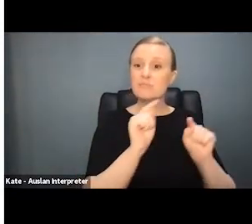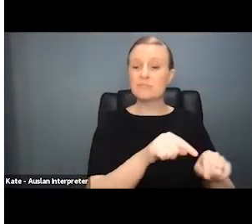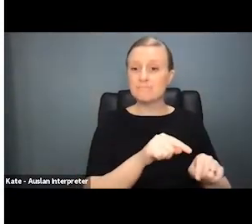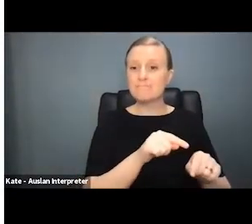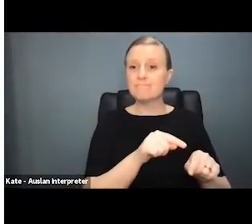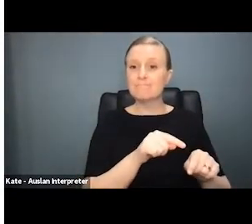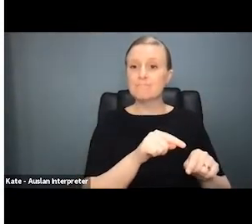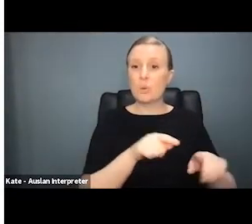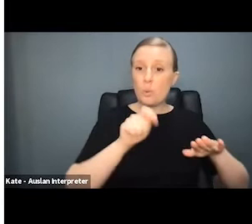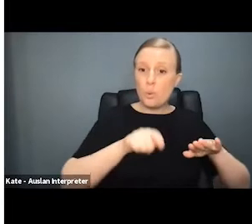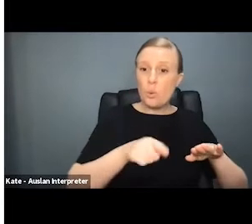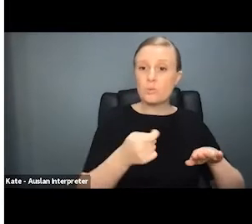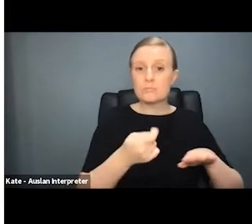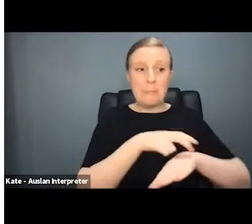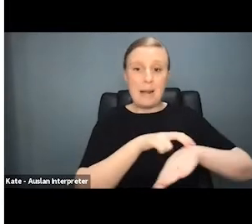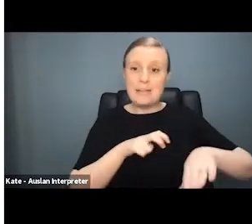with treatment services as well.